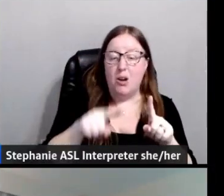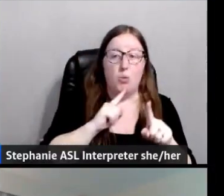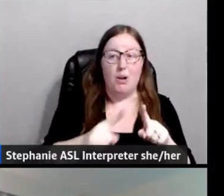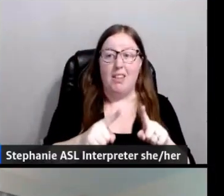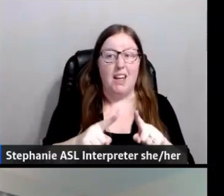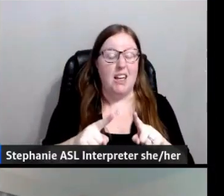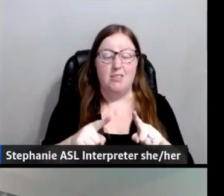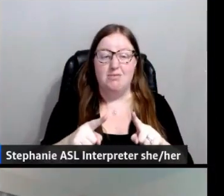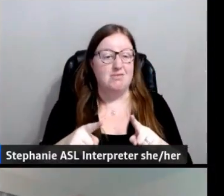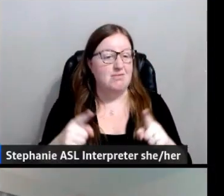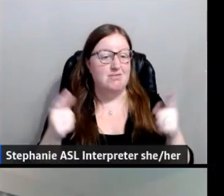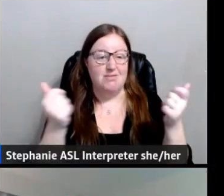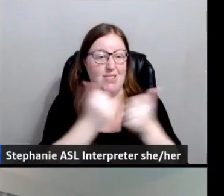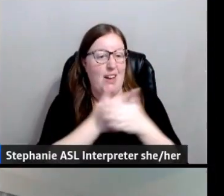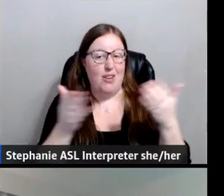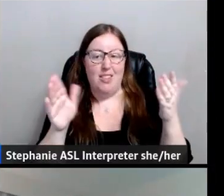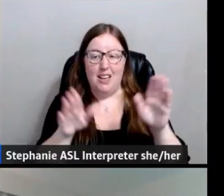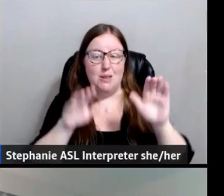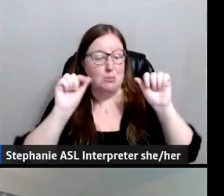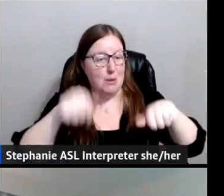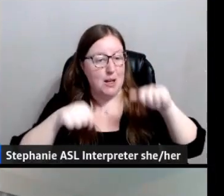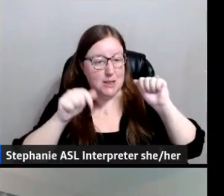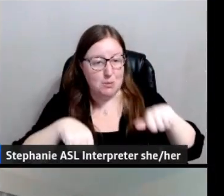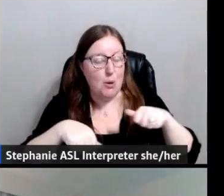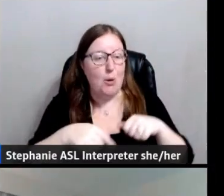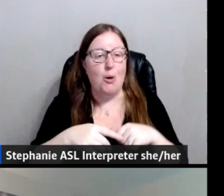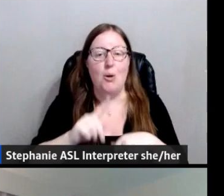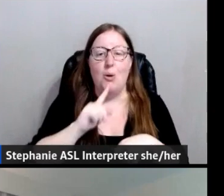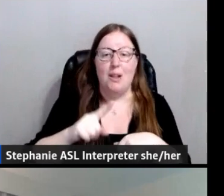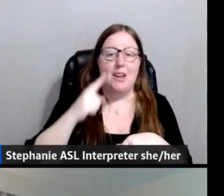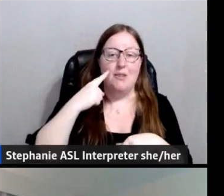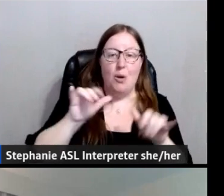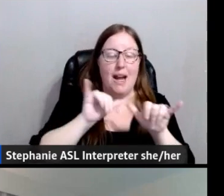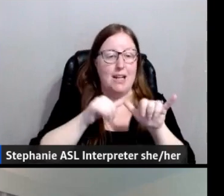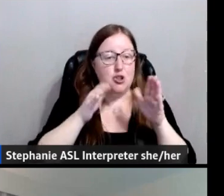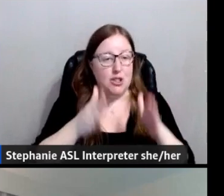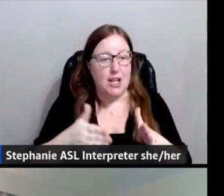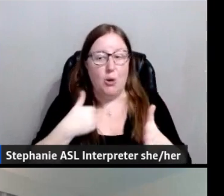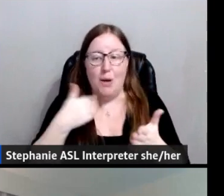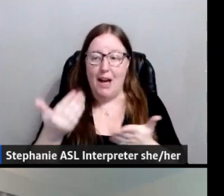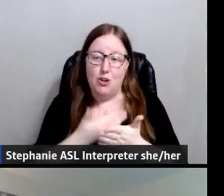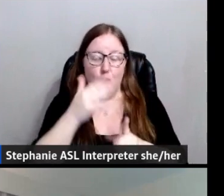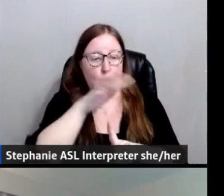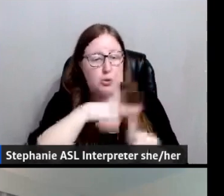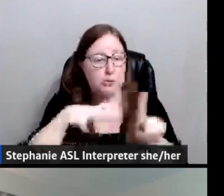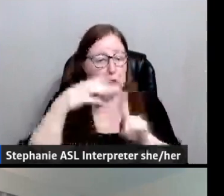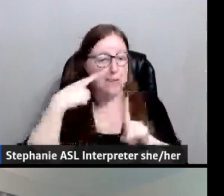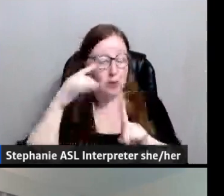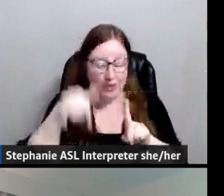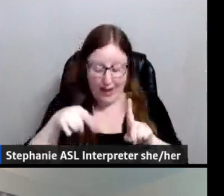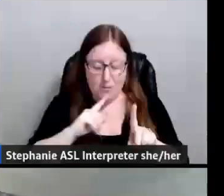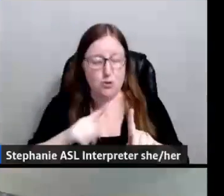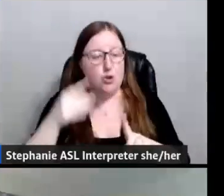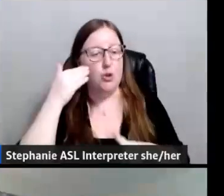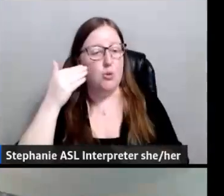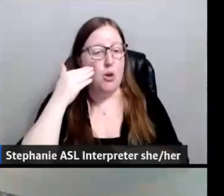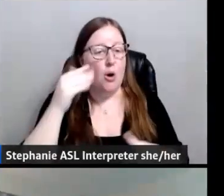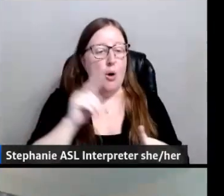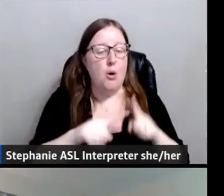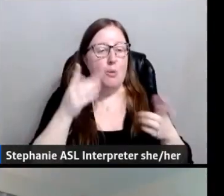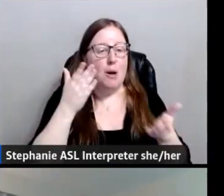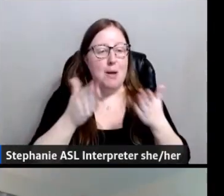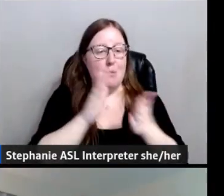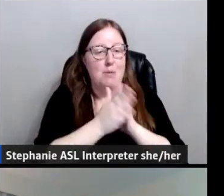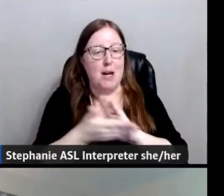There's a whole new space called prompt engineering. I'm sure you guys are aware, where it might become a